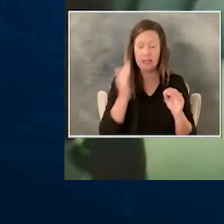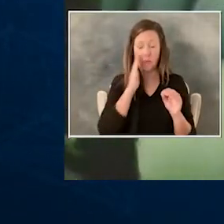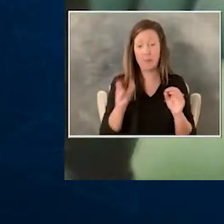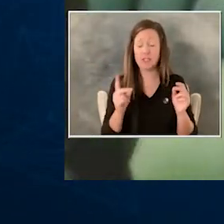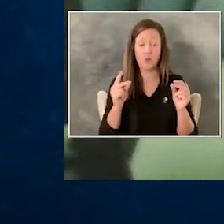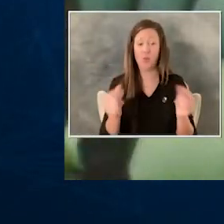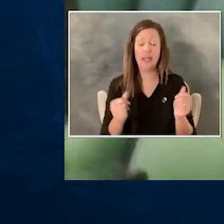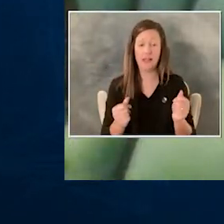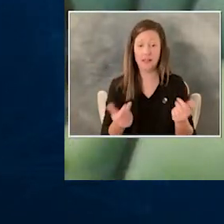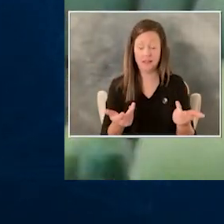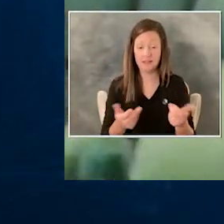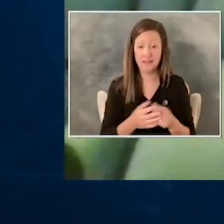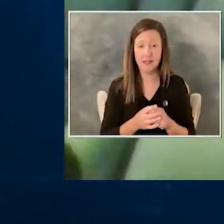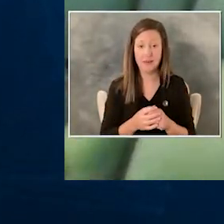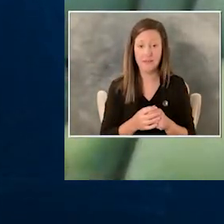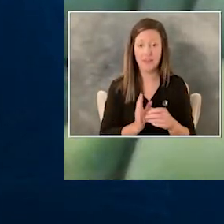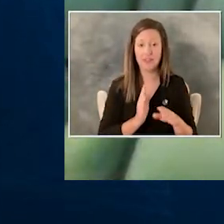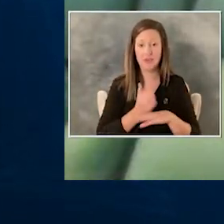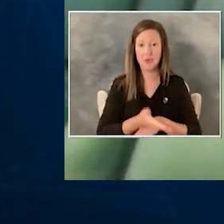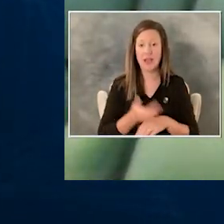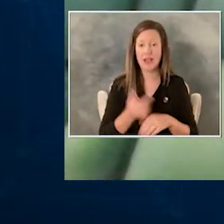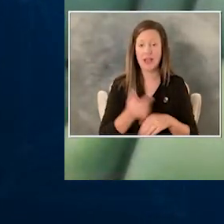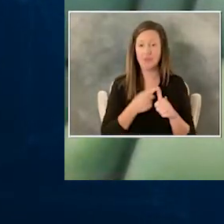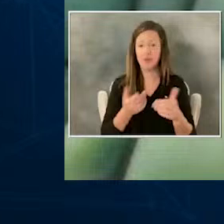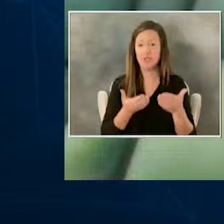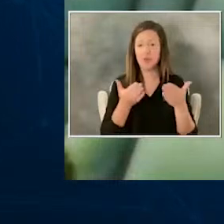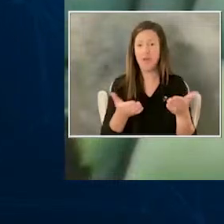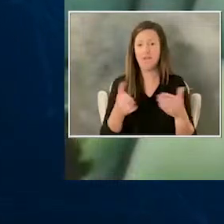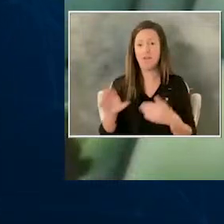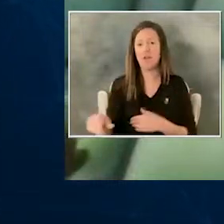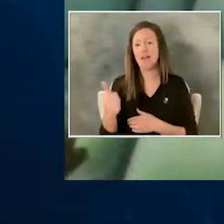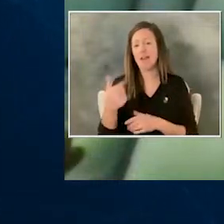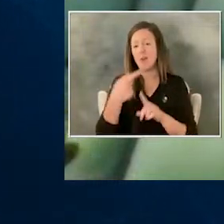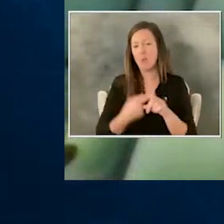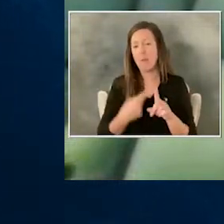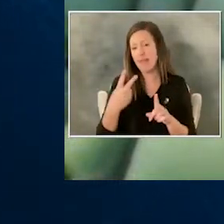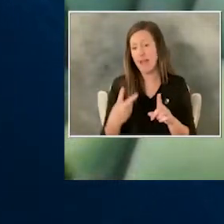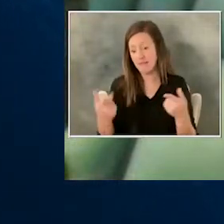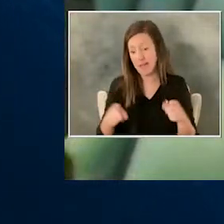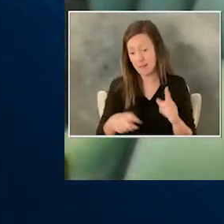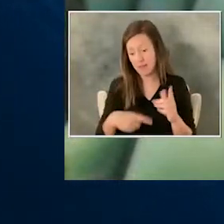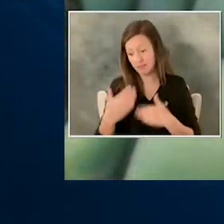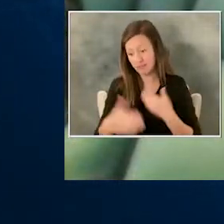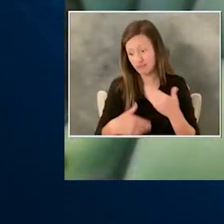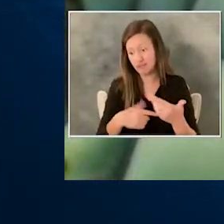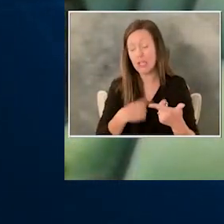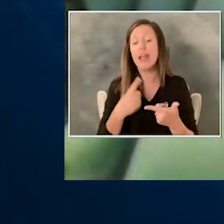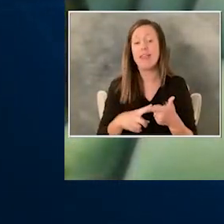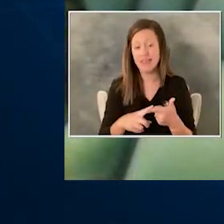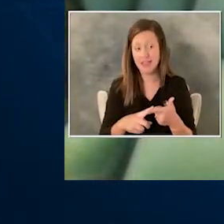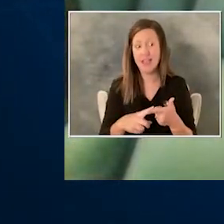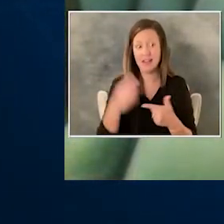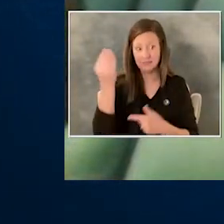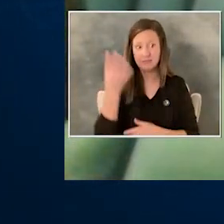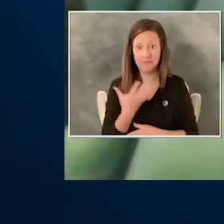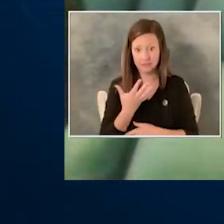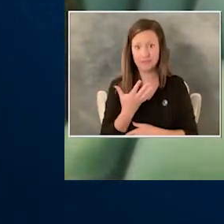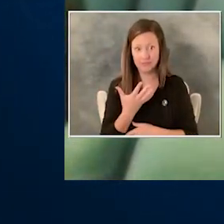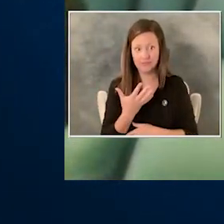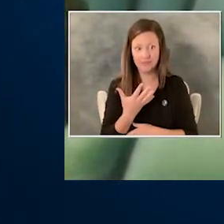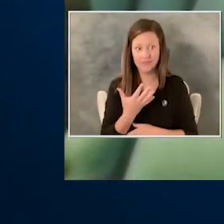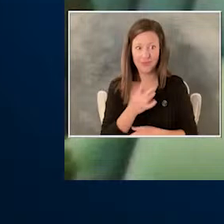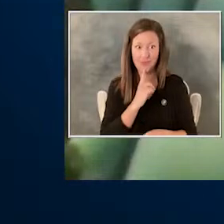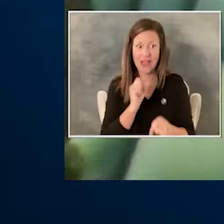so quick. So after the first offer, another month and a half went by, and then I got the good offer.